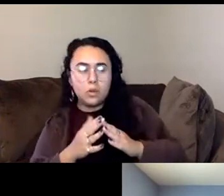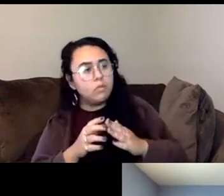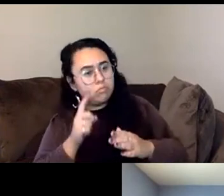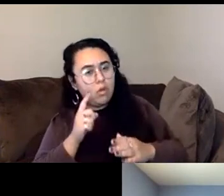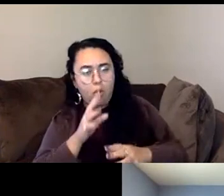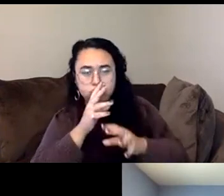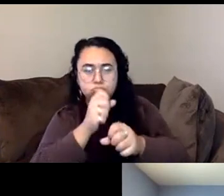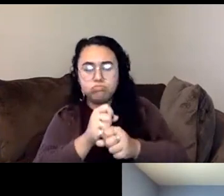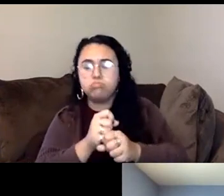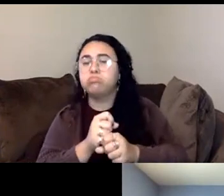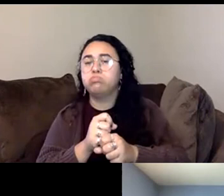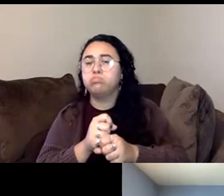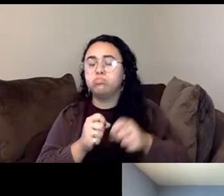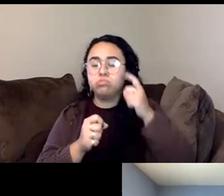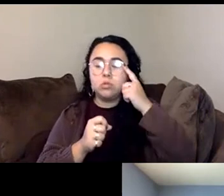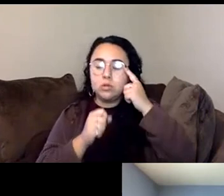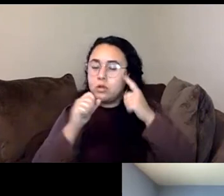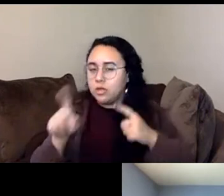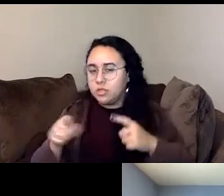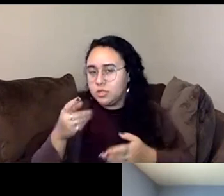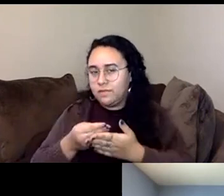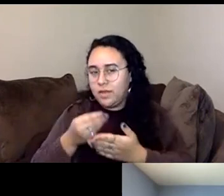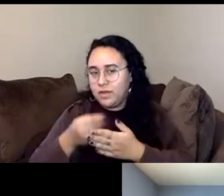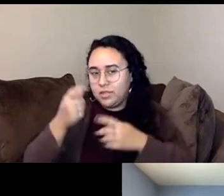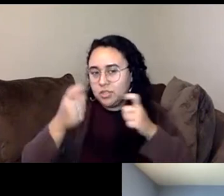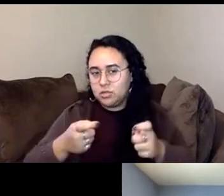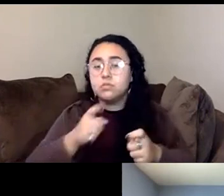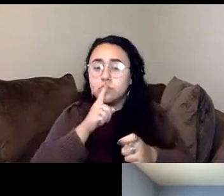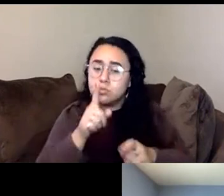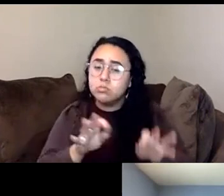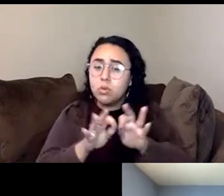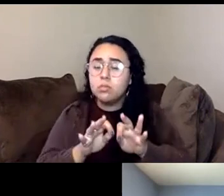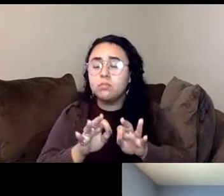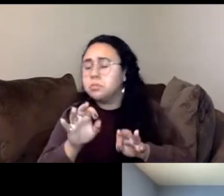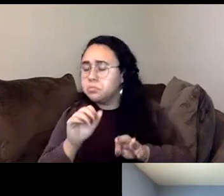goes far beyond the financial contribution, while that is important.